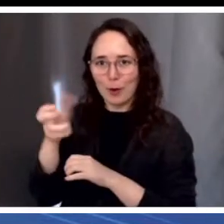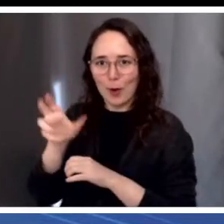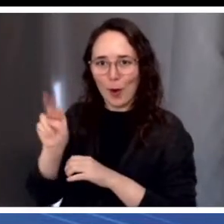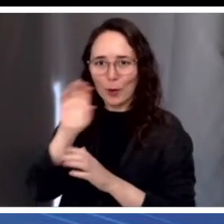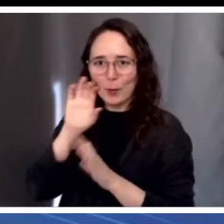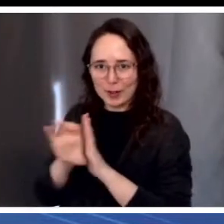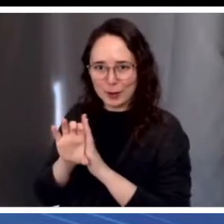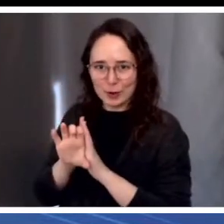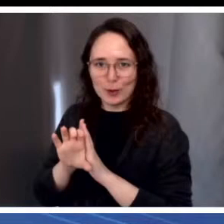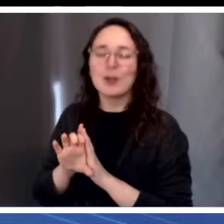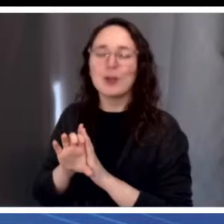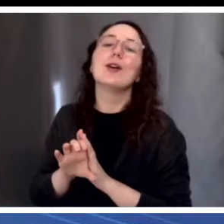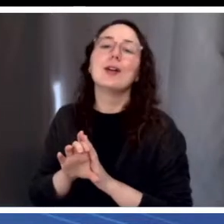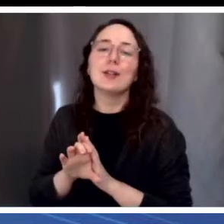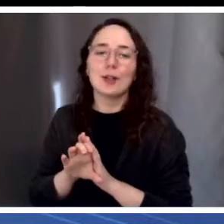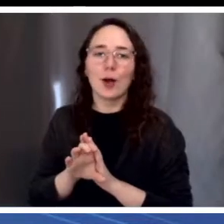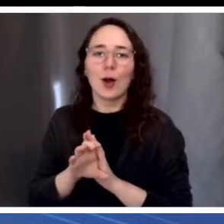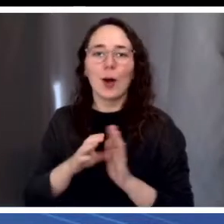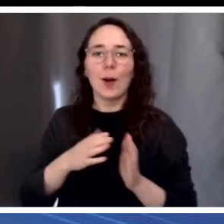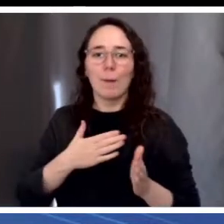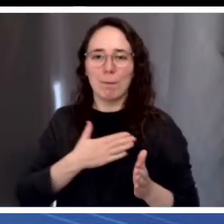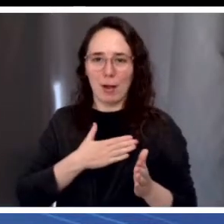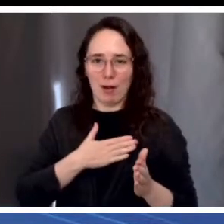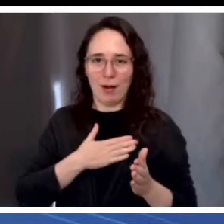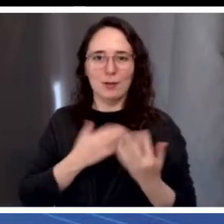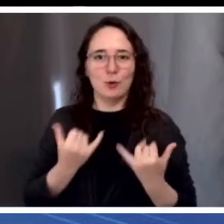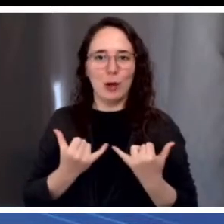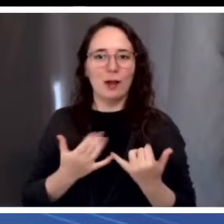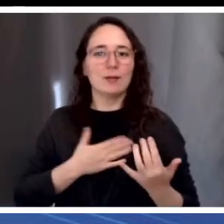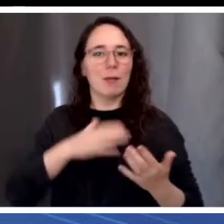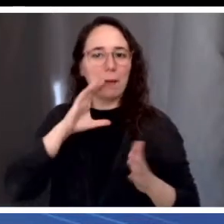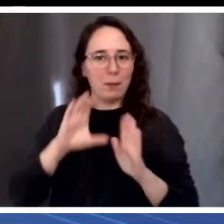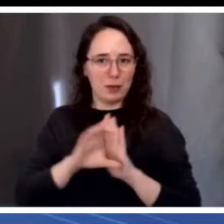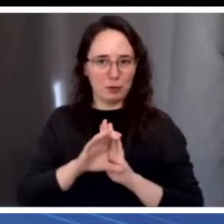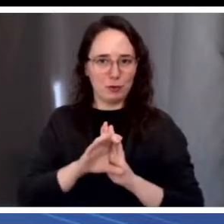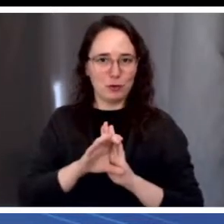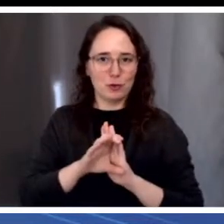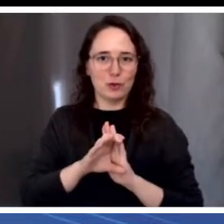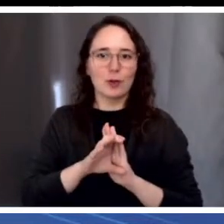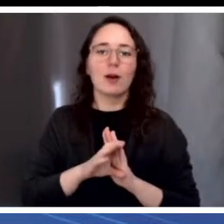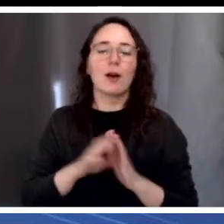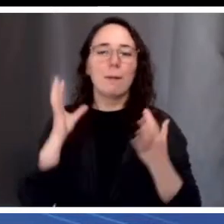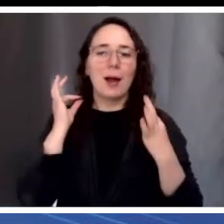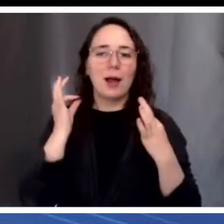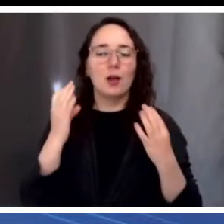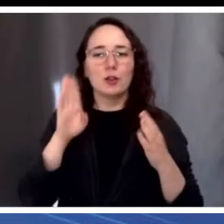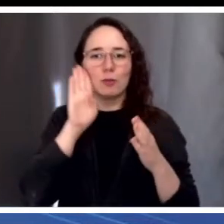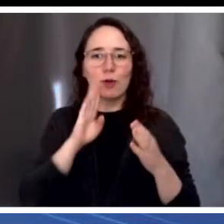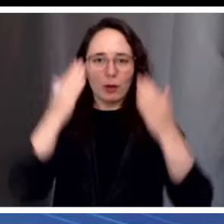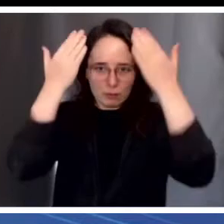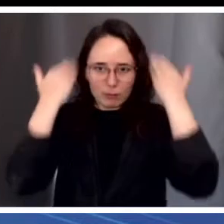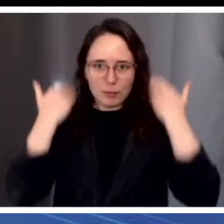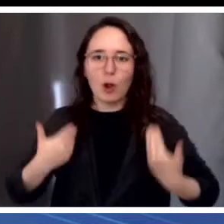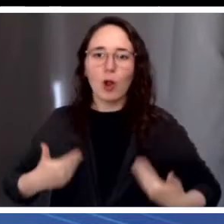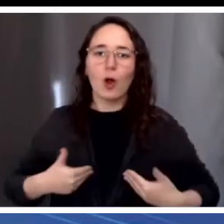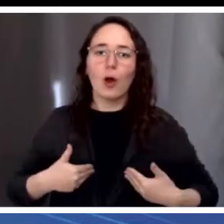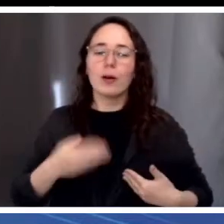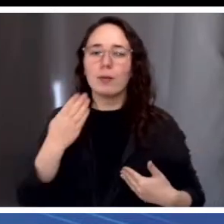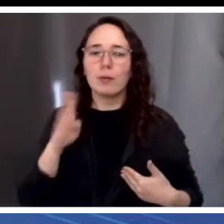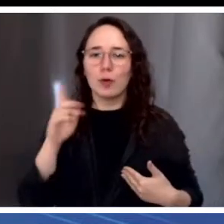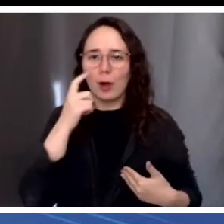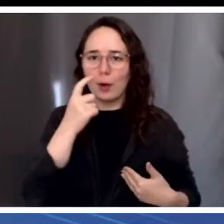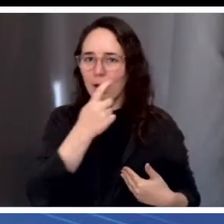Minus my presence today, my photograph, I have long brown hair, brown eyes. I have